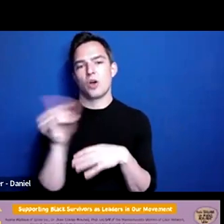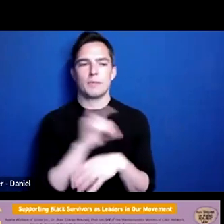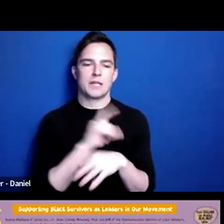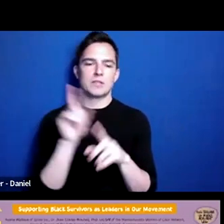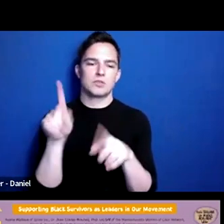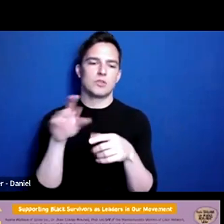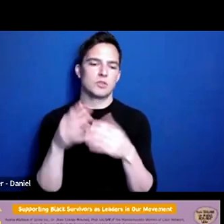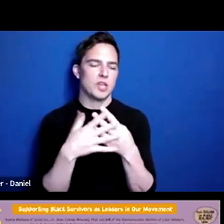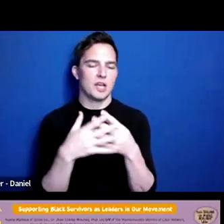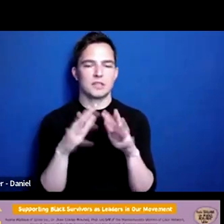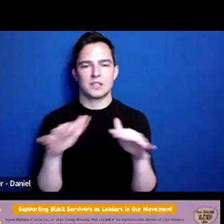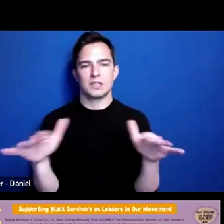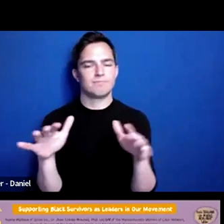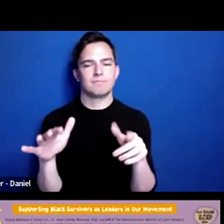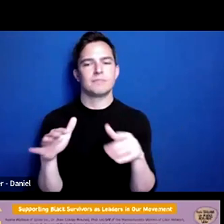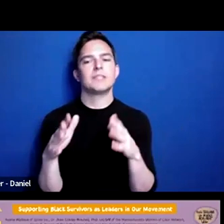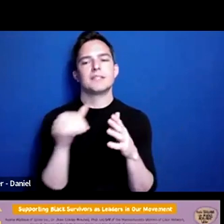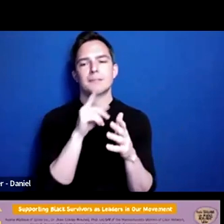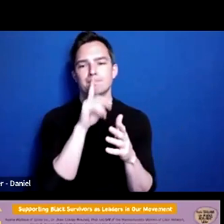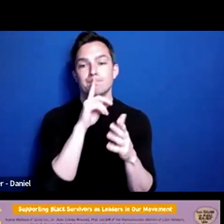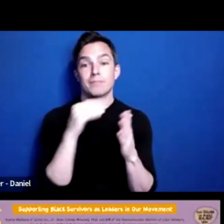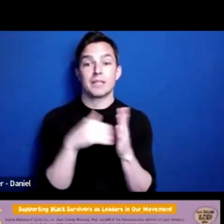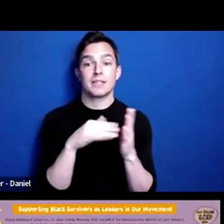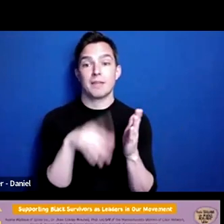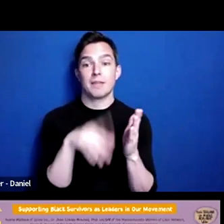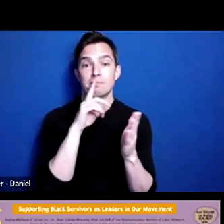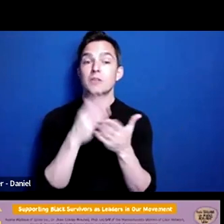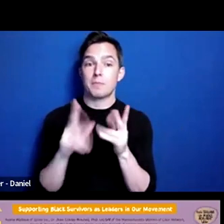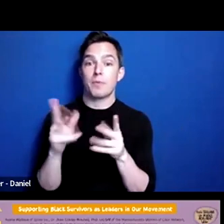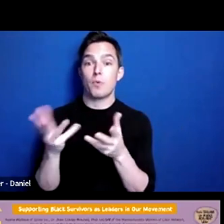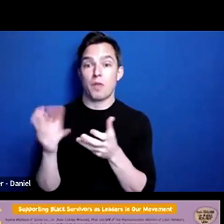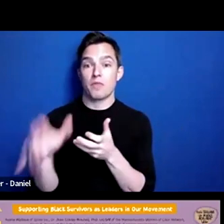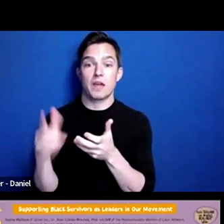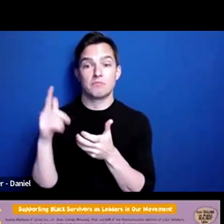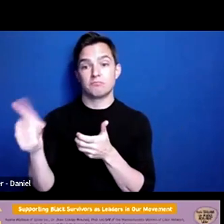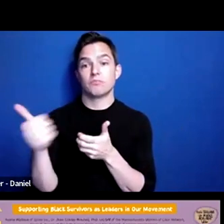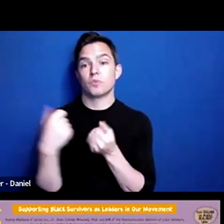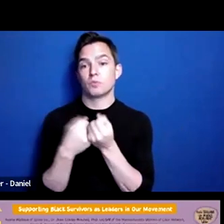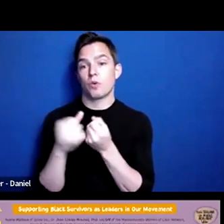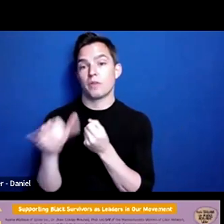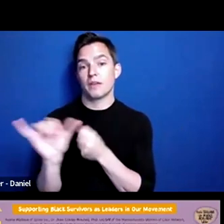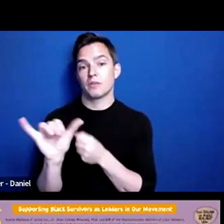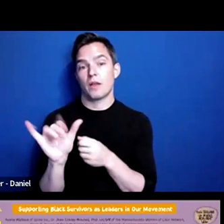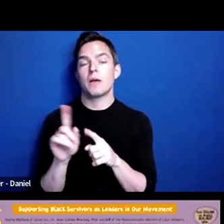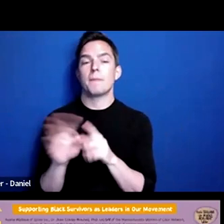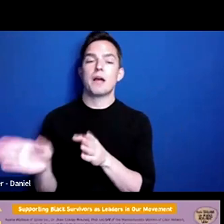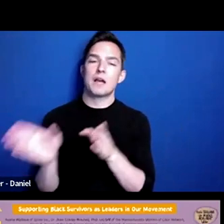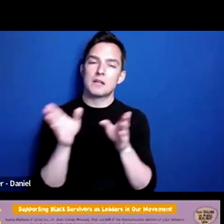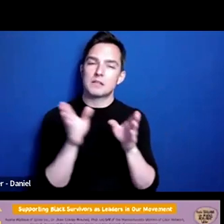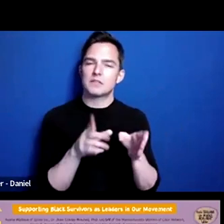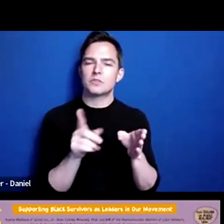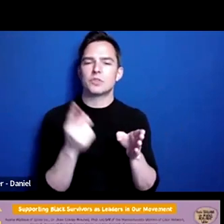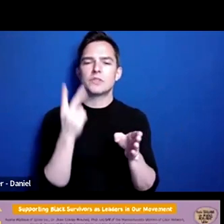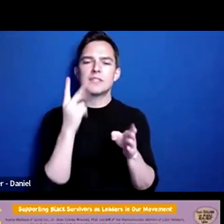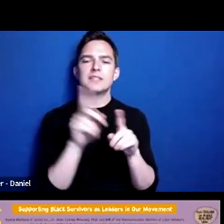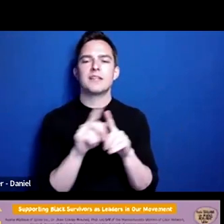anything necessarily against that, because maybe some people do want that. That's, we can support them doing that as well. But just I'm interested to see